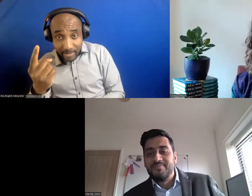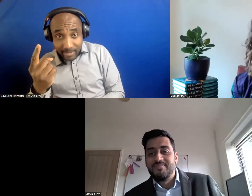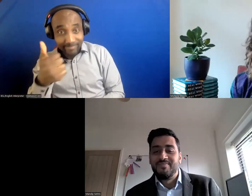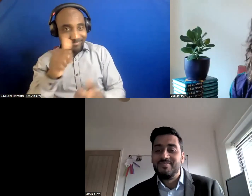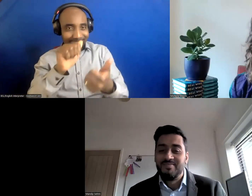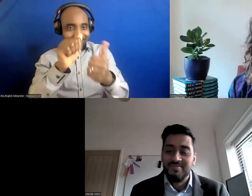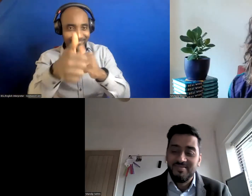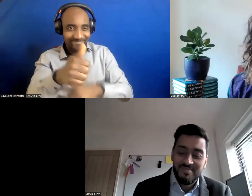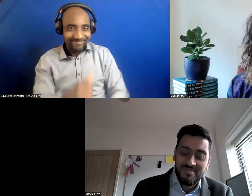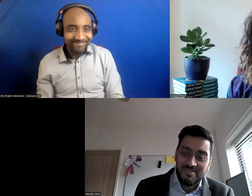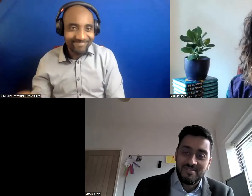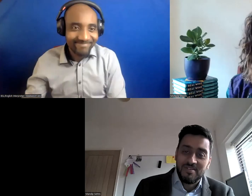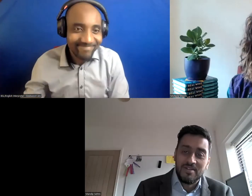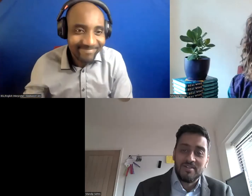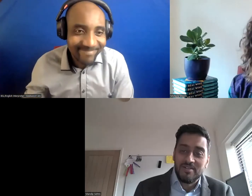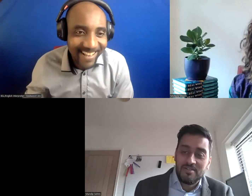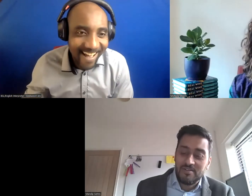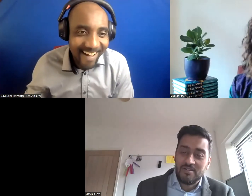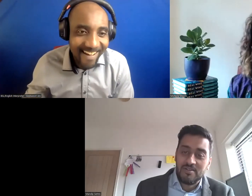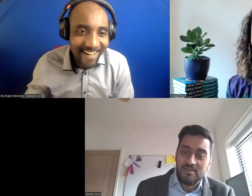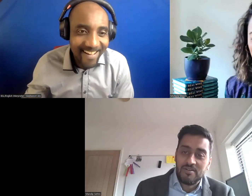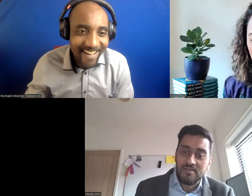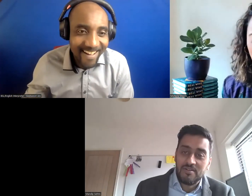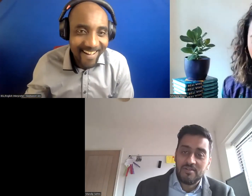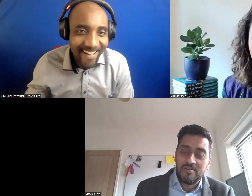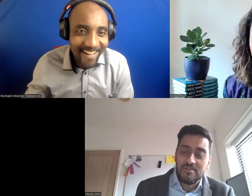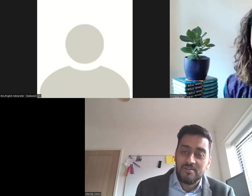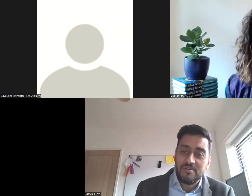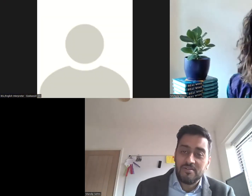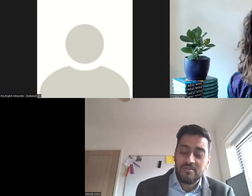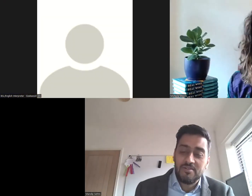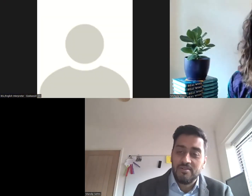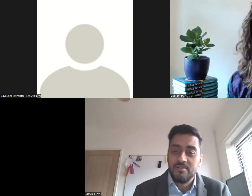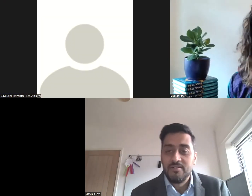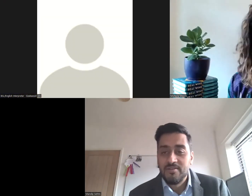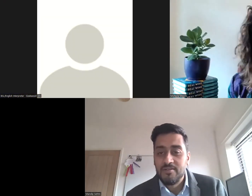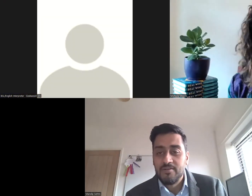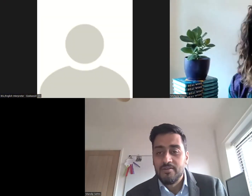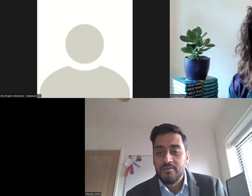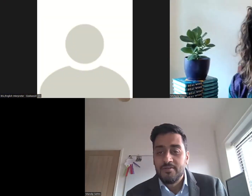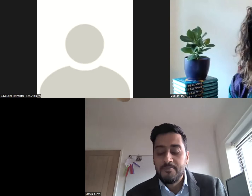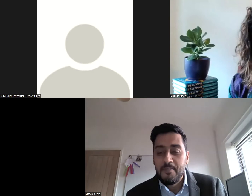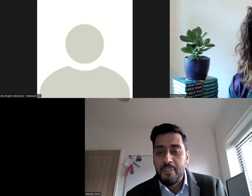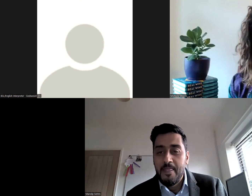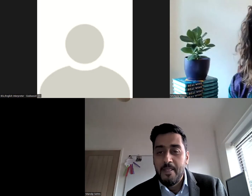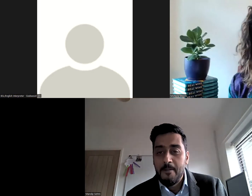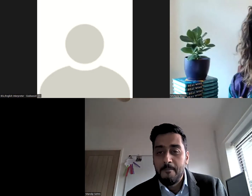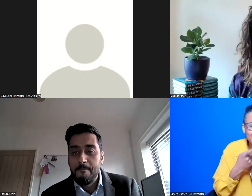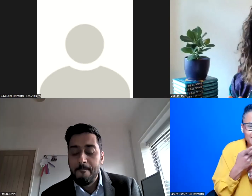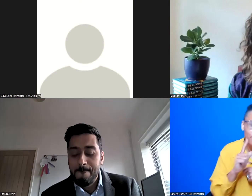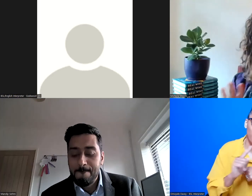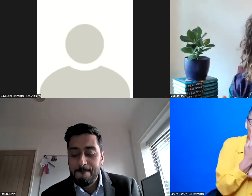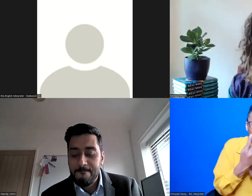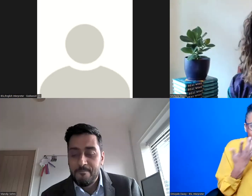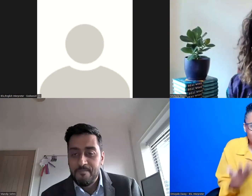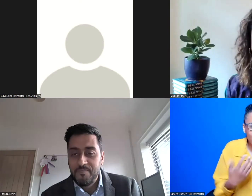Mandeep. Wonderful, great to see you. Thank you so much for stepping in. I want to just give you your dues, absolutely, in terms of your introduction, Mandeep.